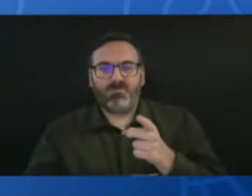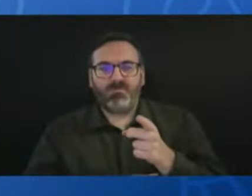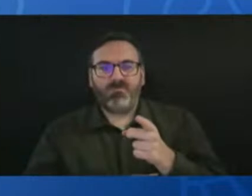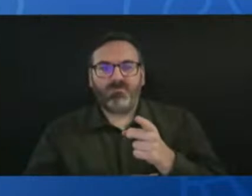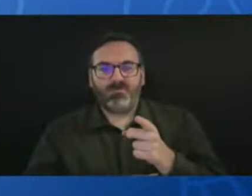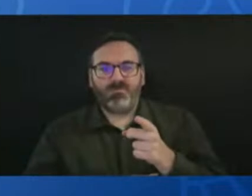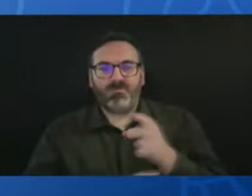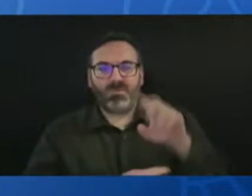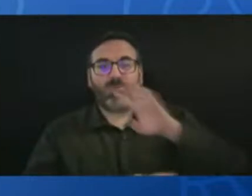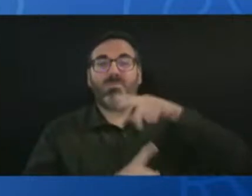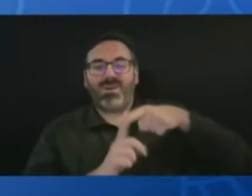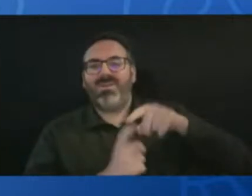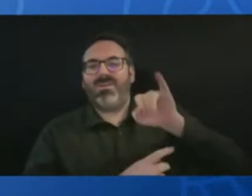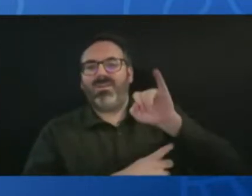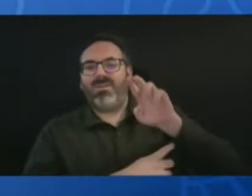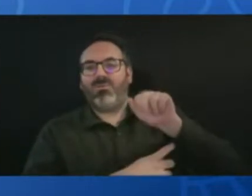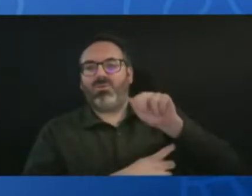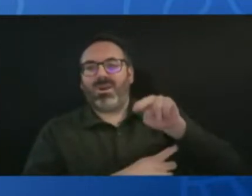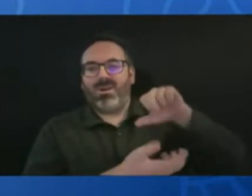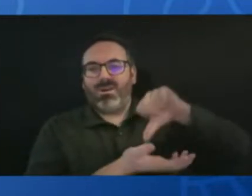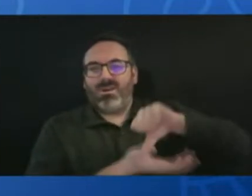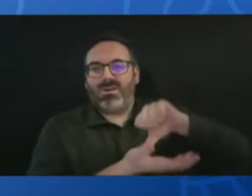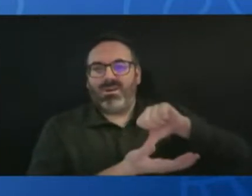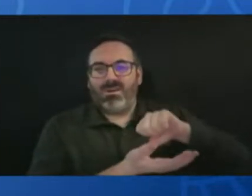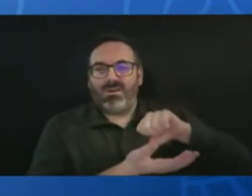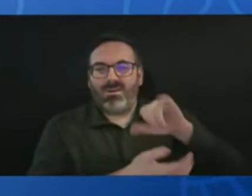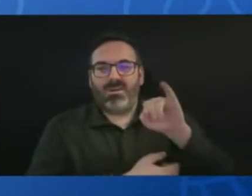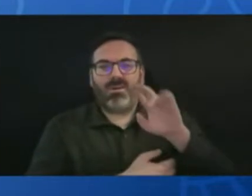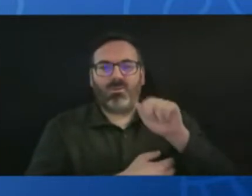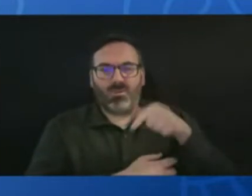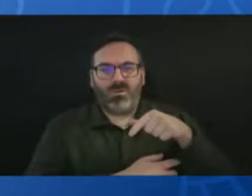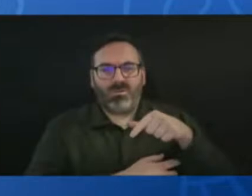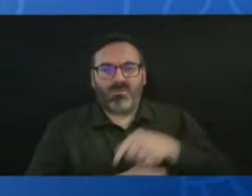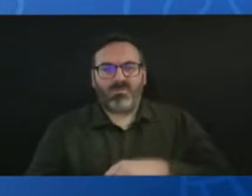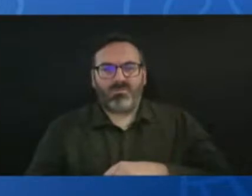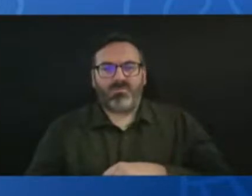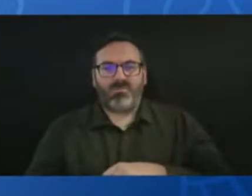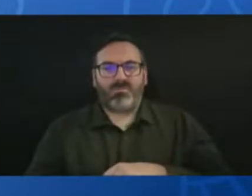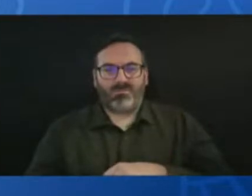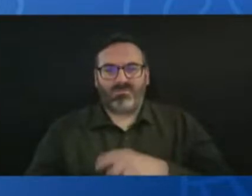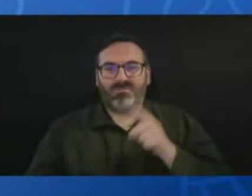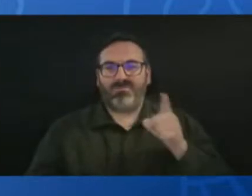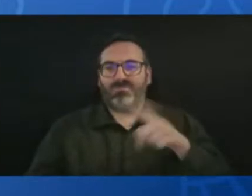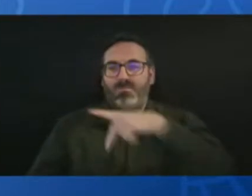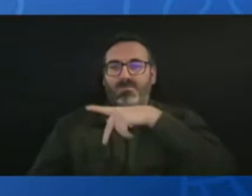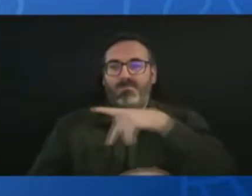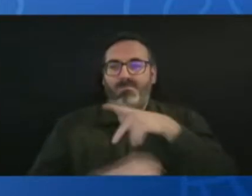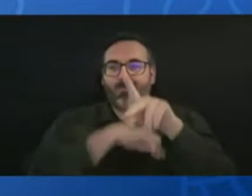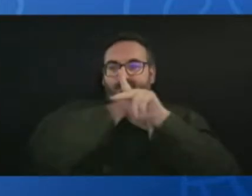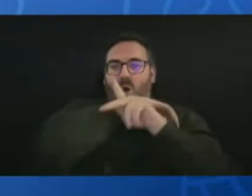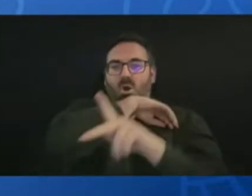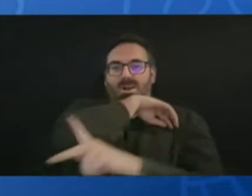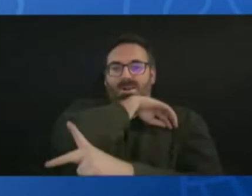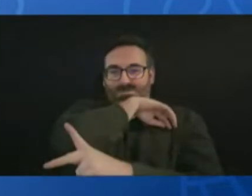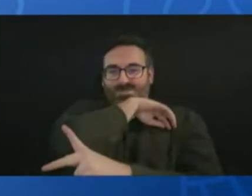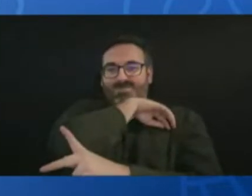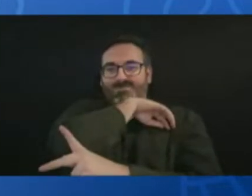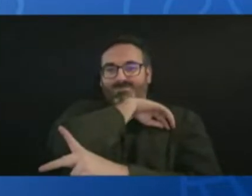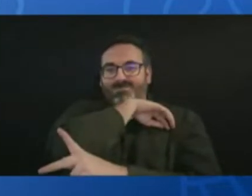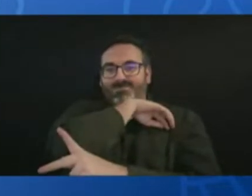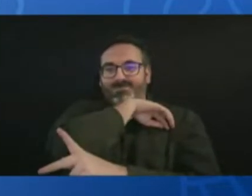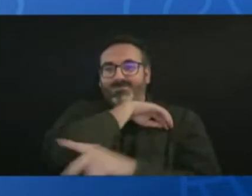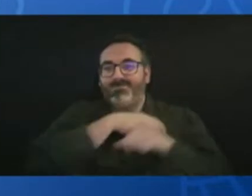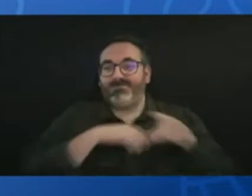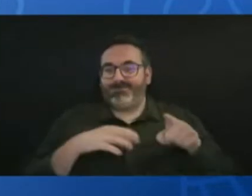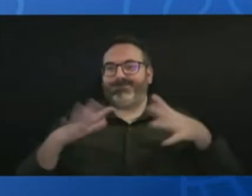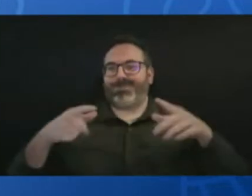The Iraqi parliament remained deadlocked over a law regarding the Iranian-backed groups with political division. And now, I'm sorry, when you